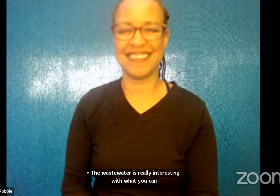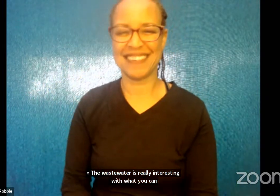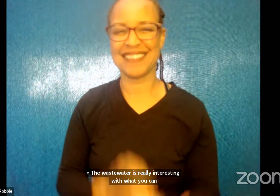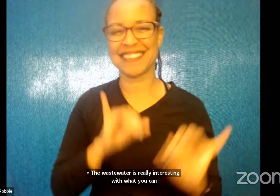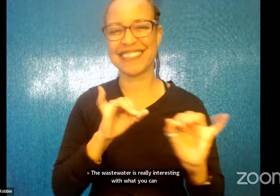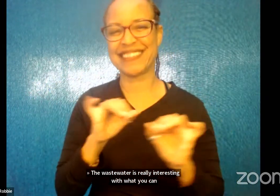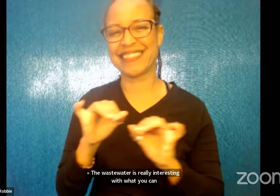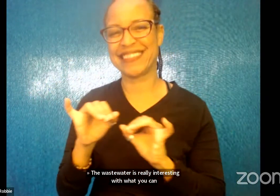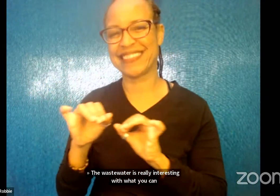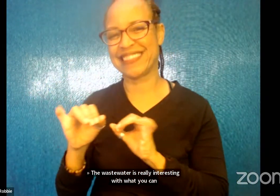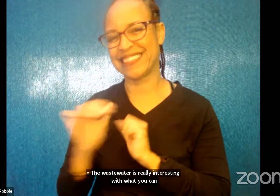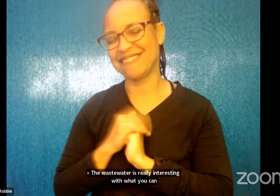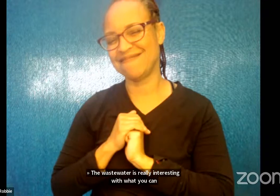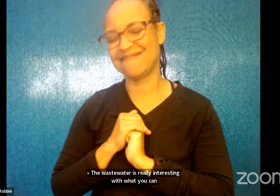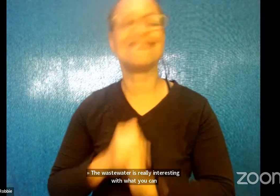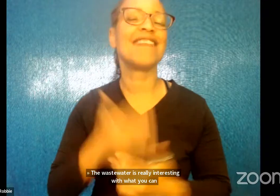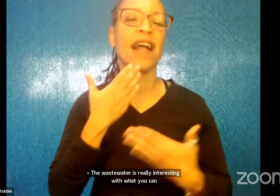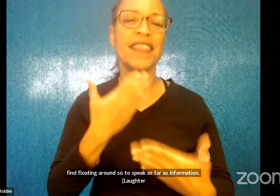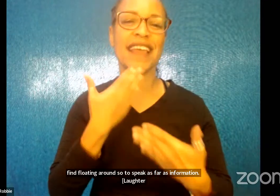Okay, thank you.